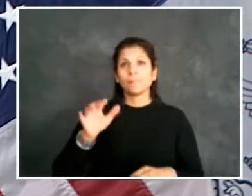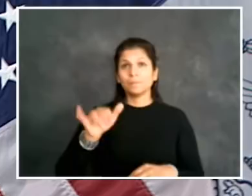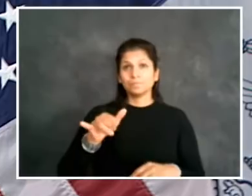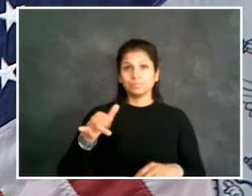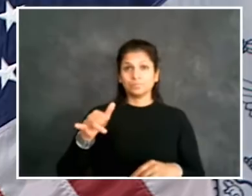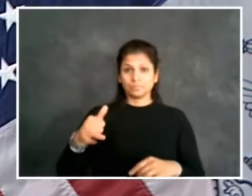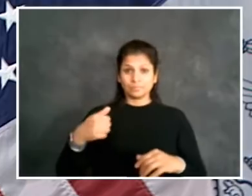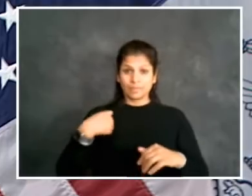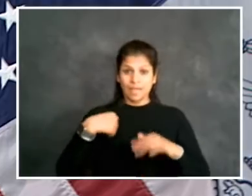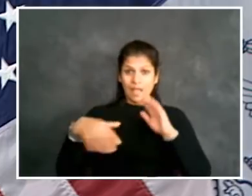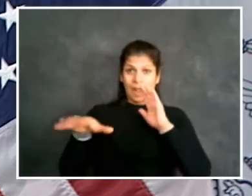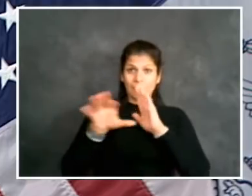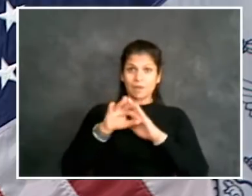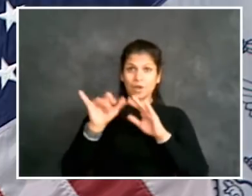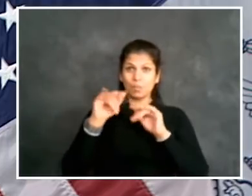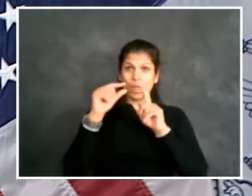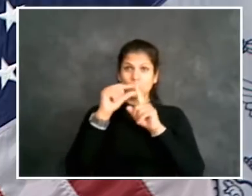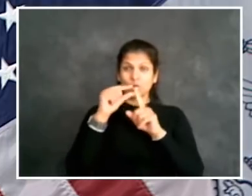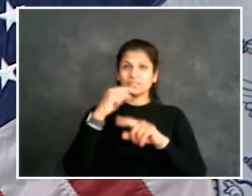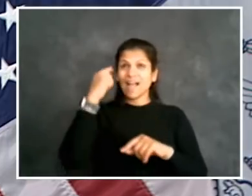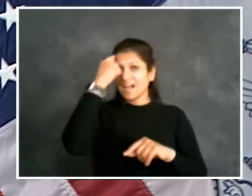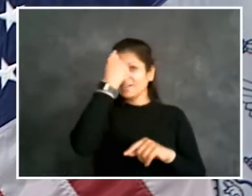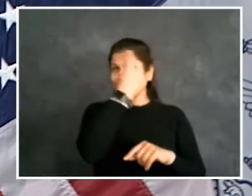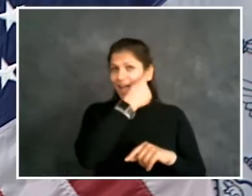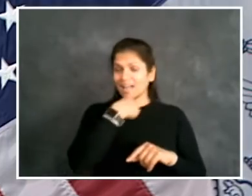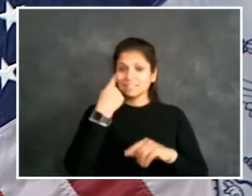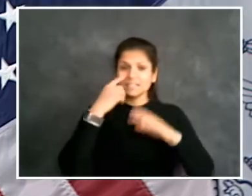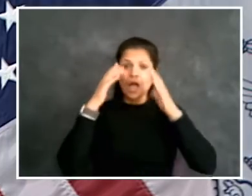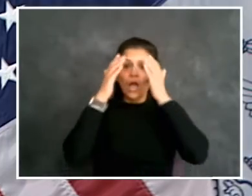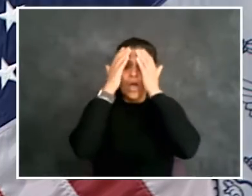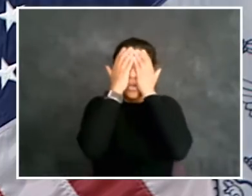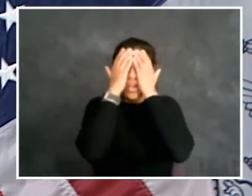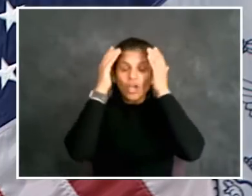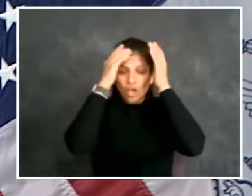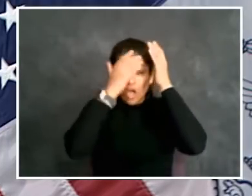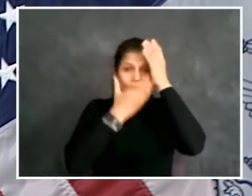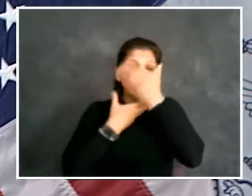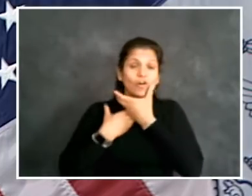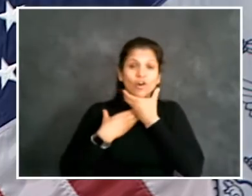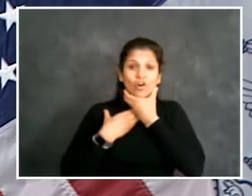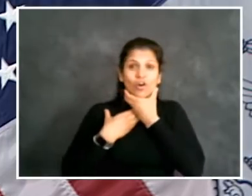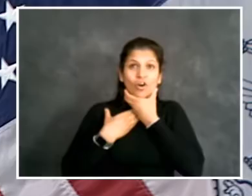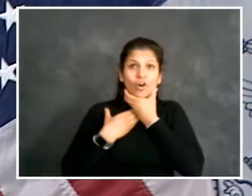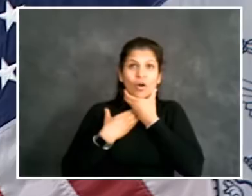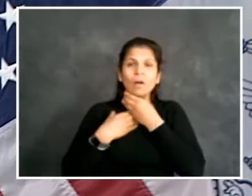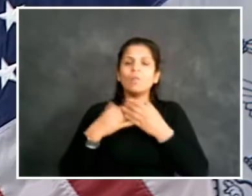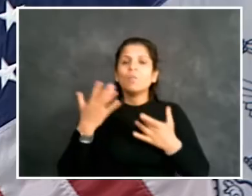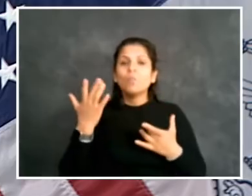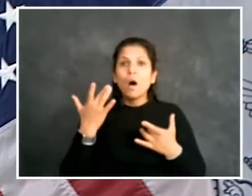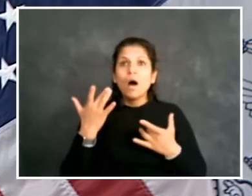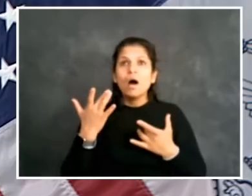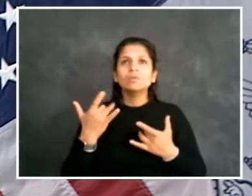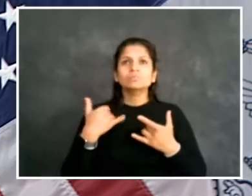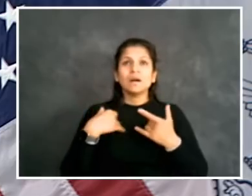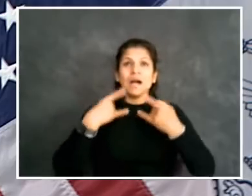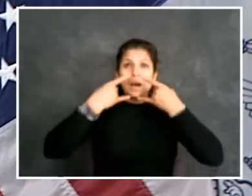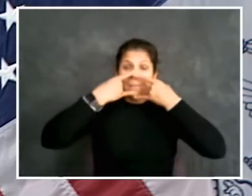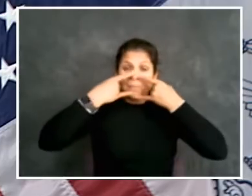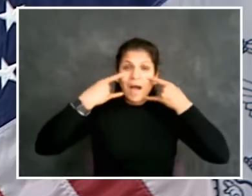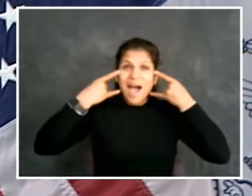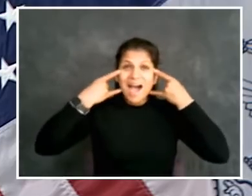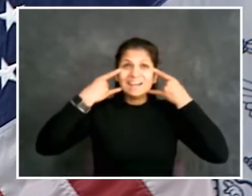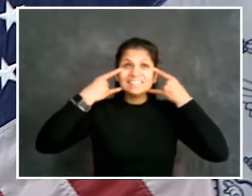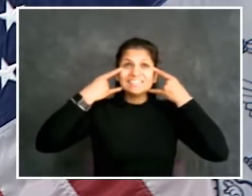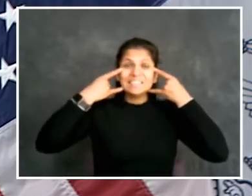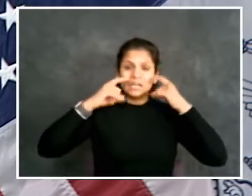the N95s and all the medical grade masks, that's one thing. Face covering, again, could be something very informal, but it still